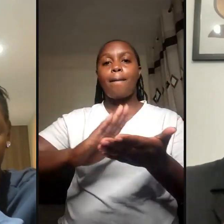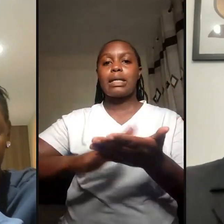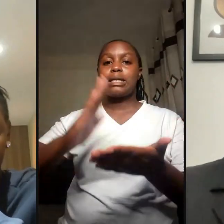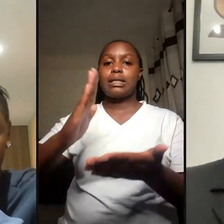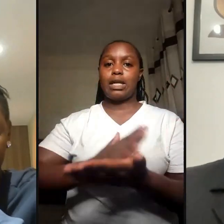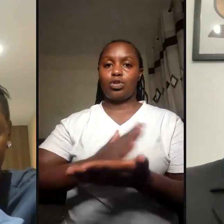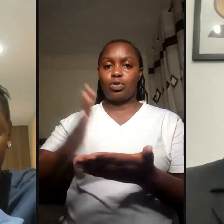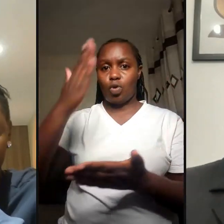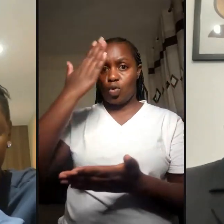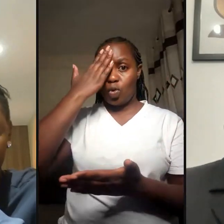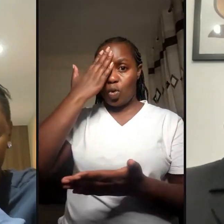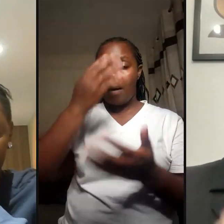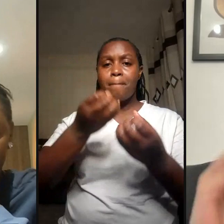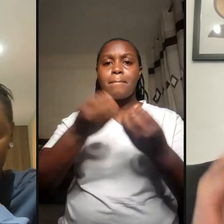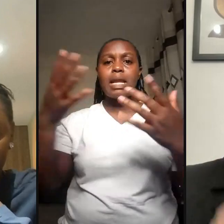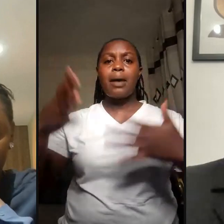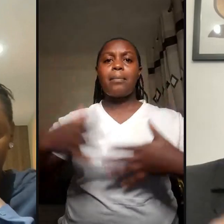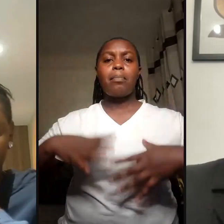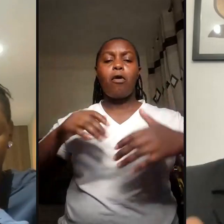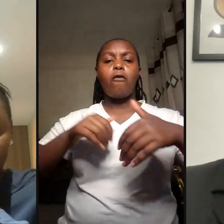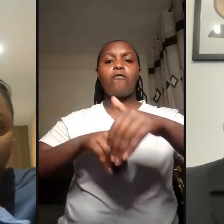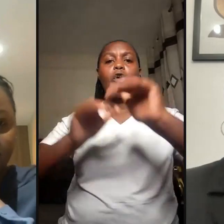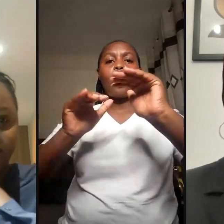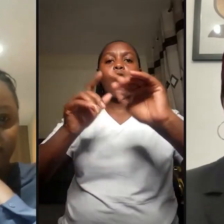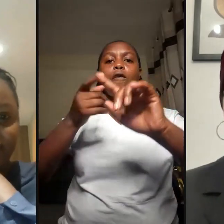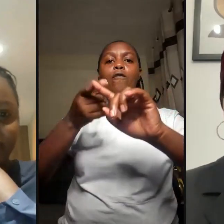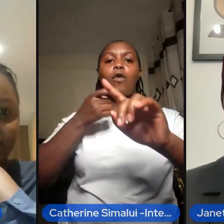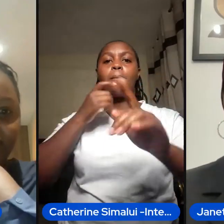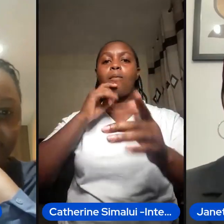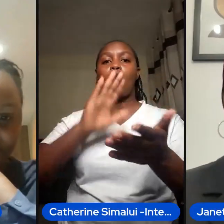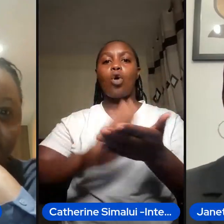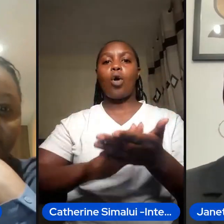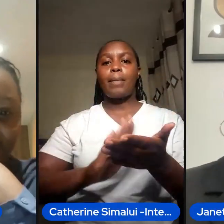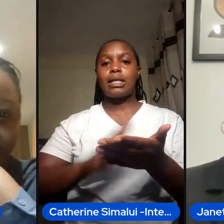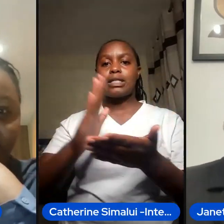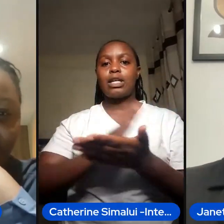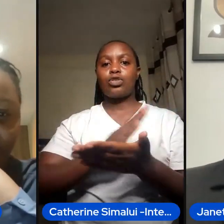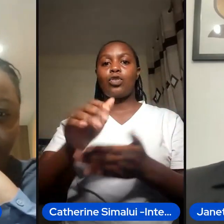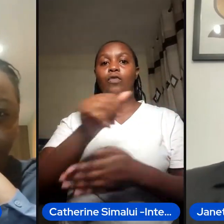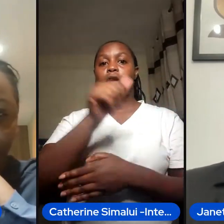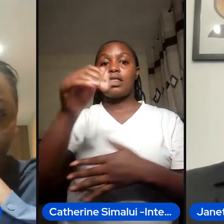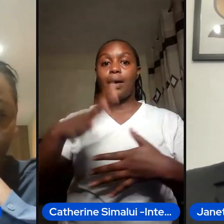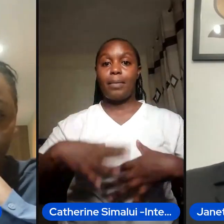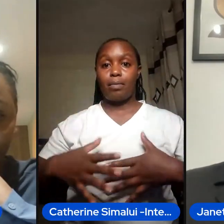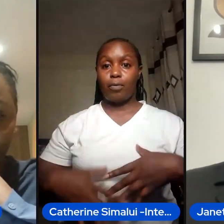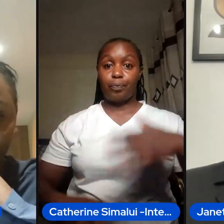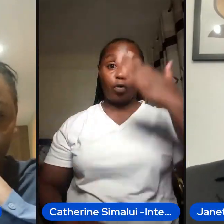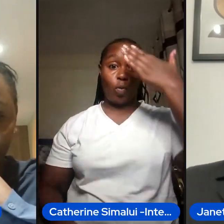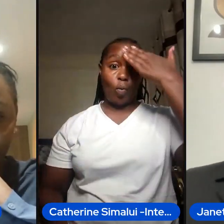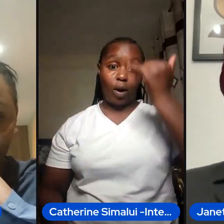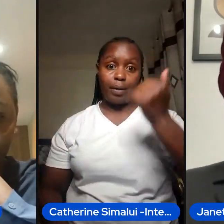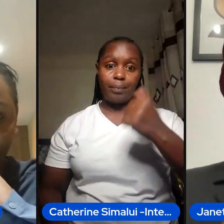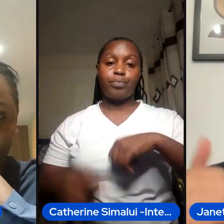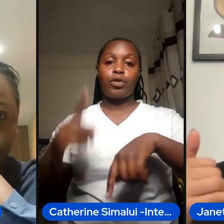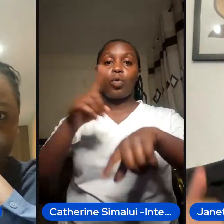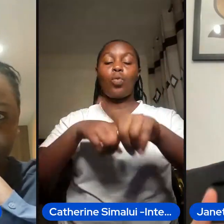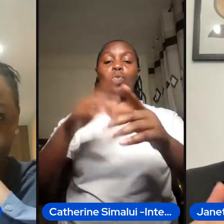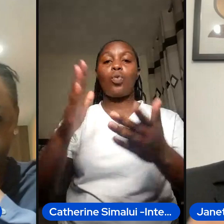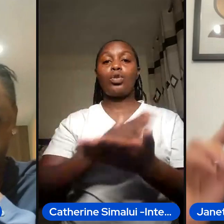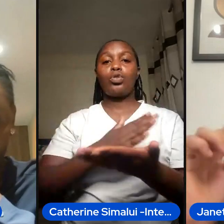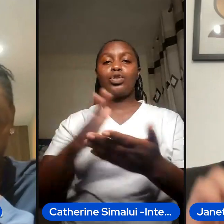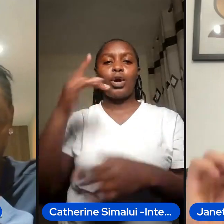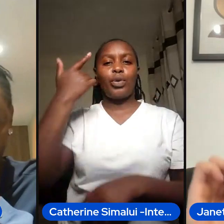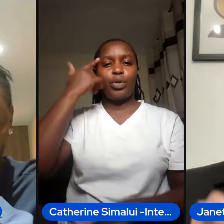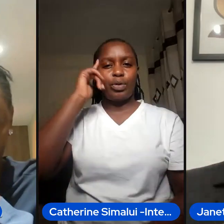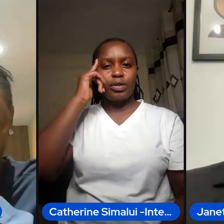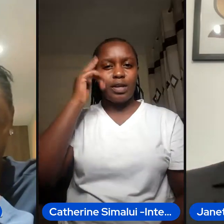you from the comment sections of other people's posts. Why? The moment you share your thoughts, people go like,